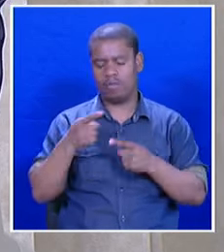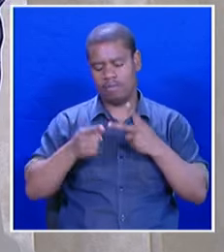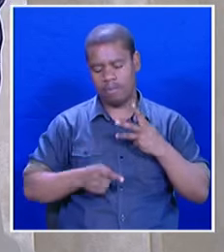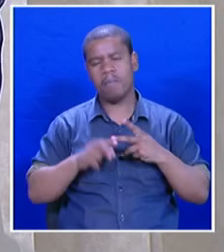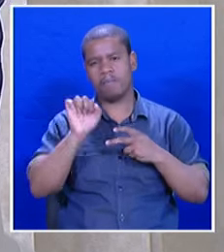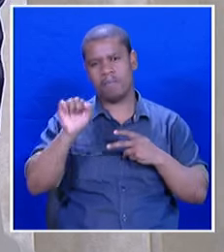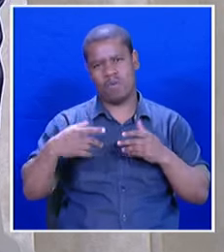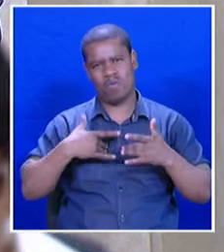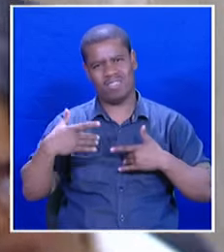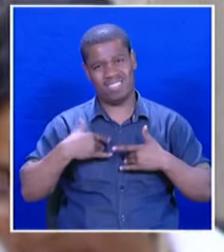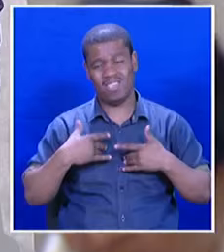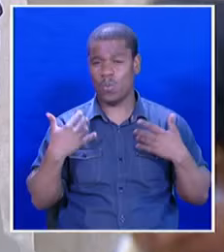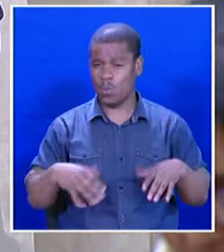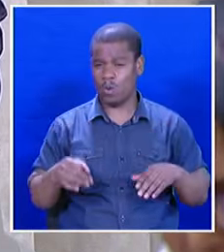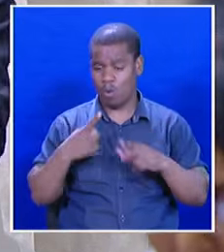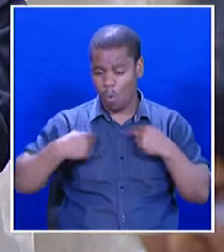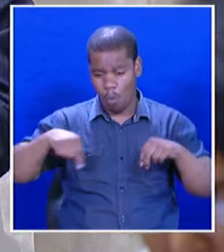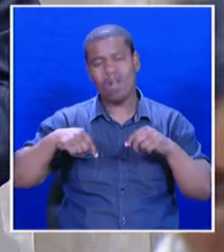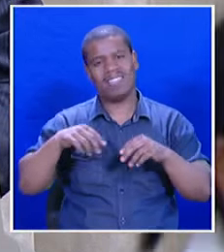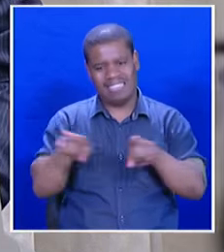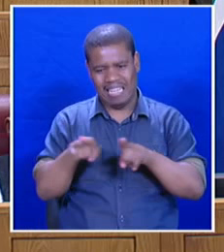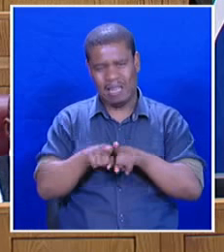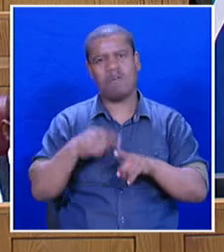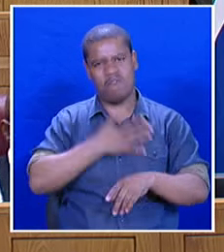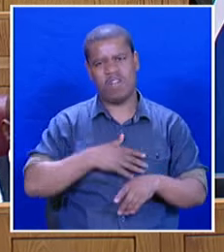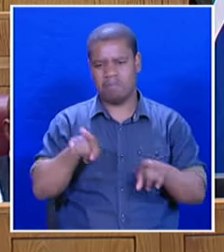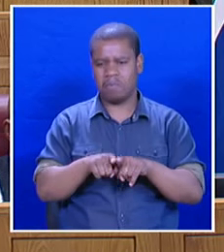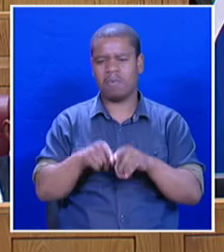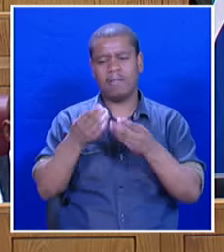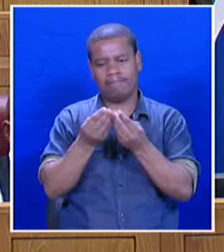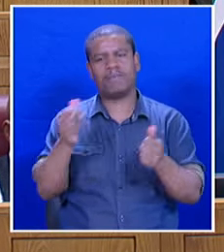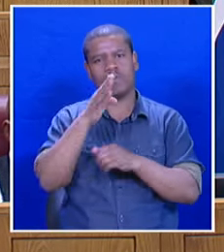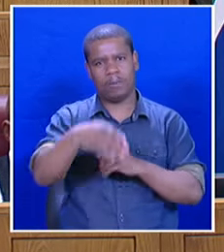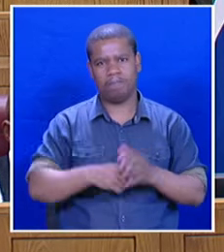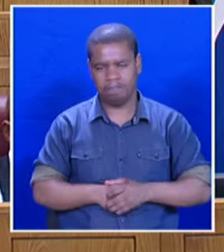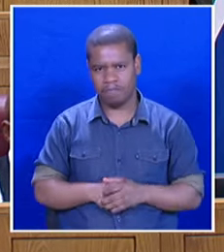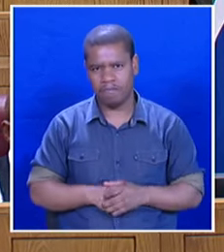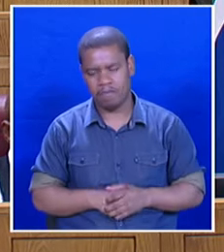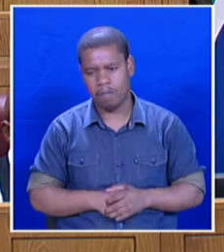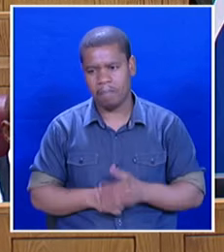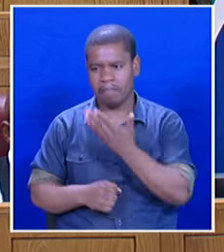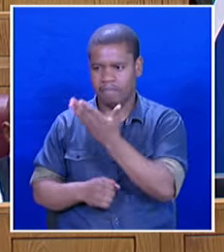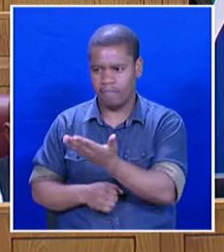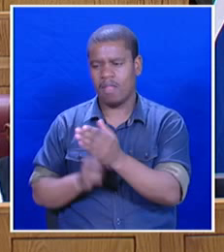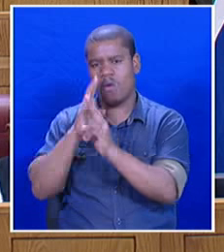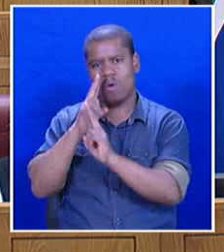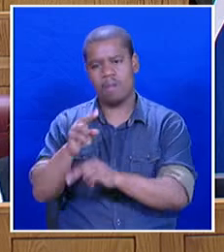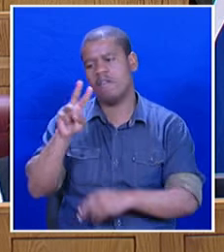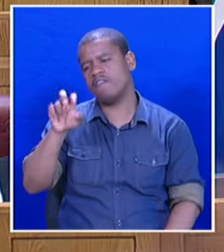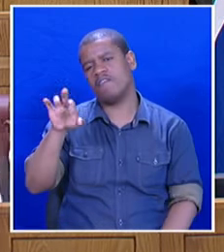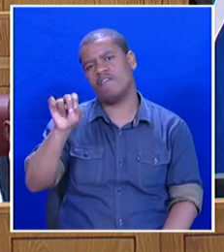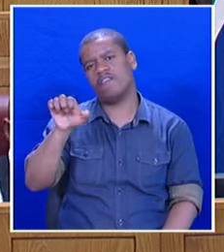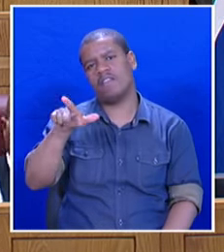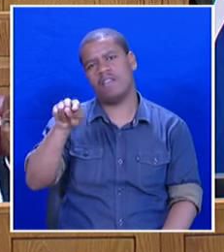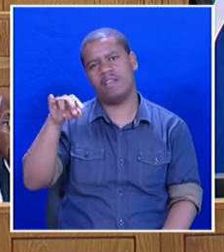concern all of us as a nation. Thank you, Chairperson. Thank you, Deputy President. The Honourable Van Lingen.